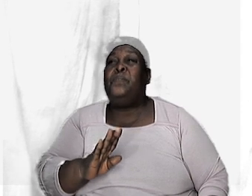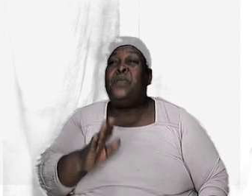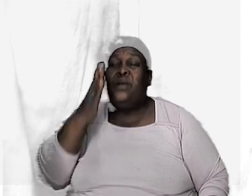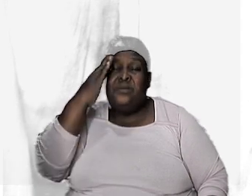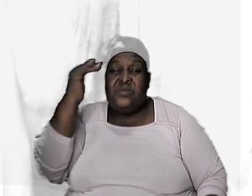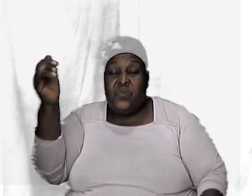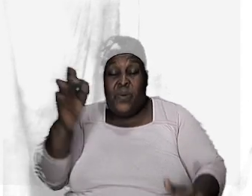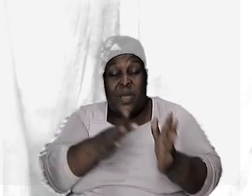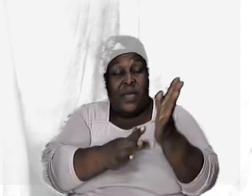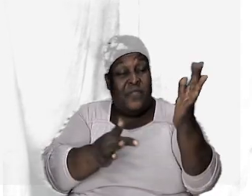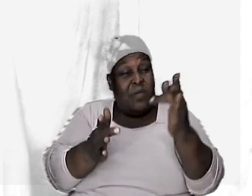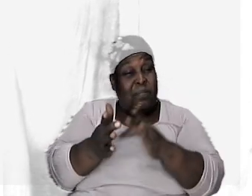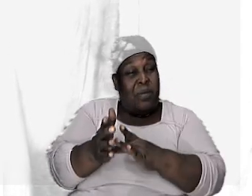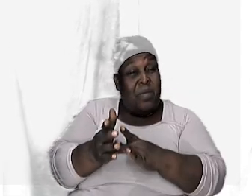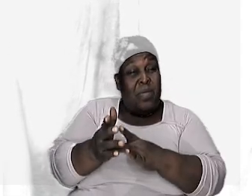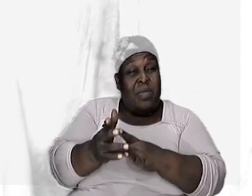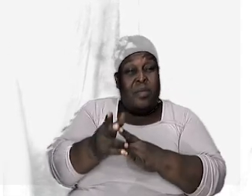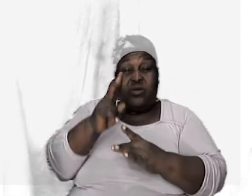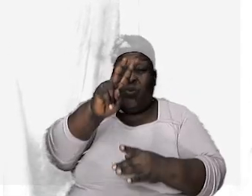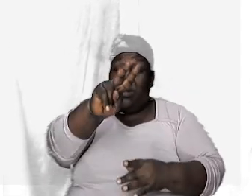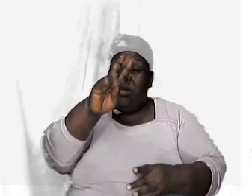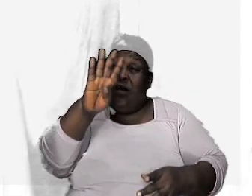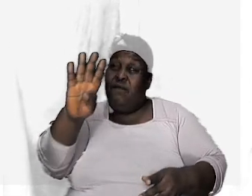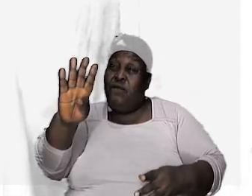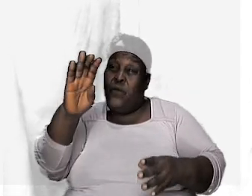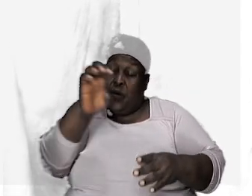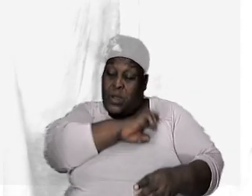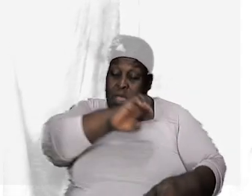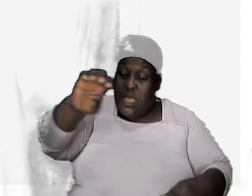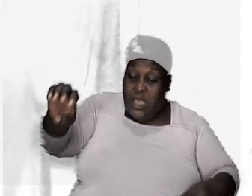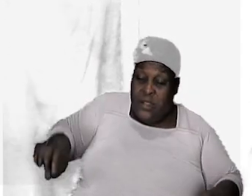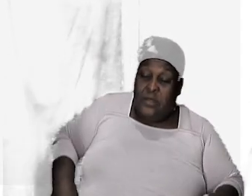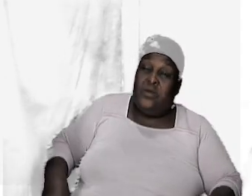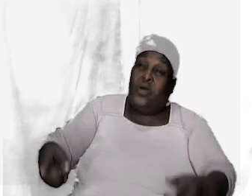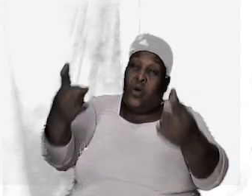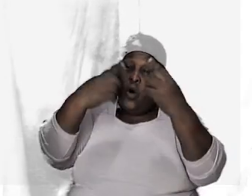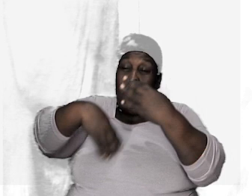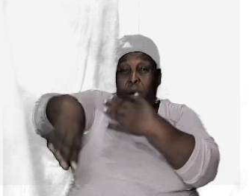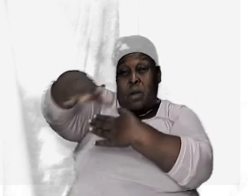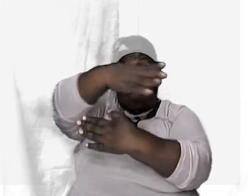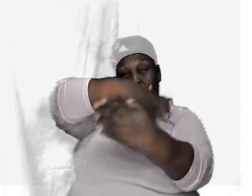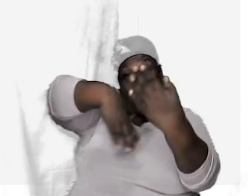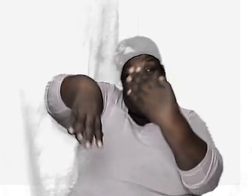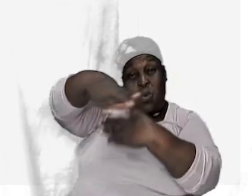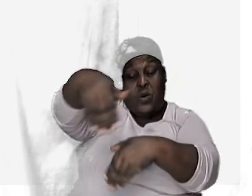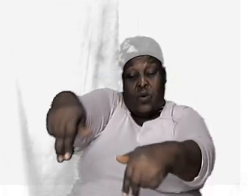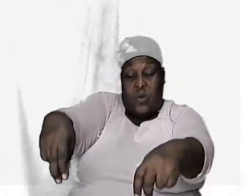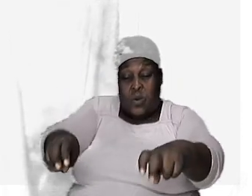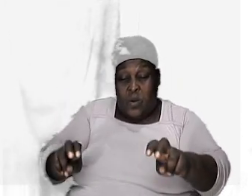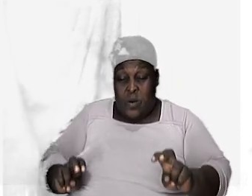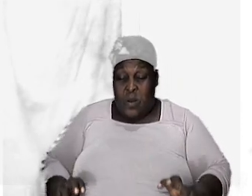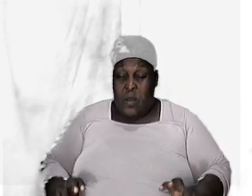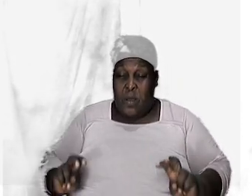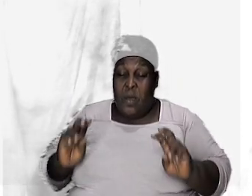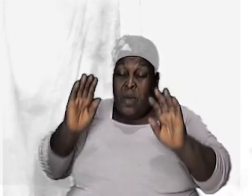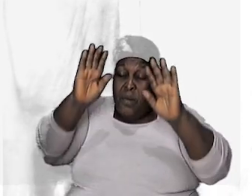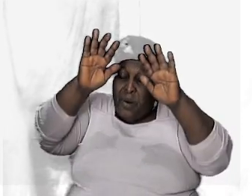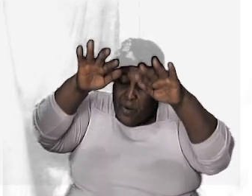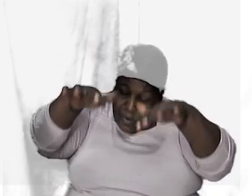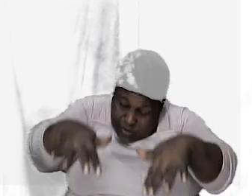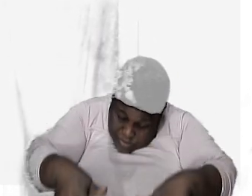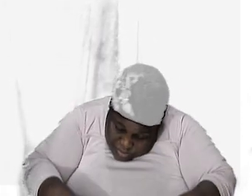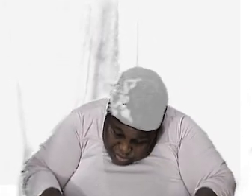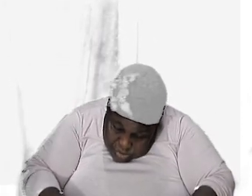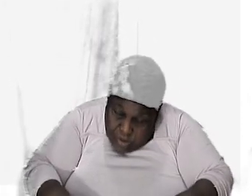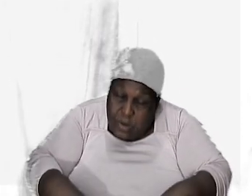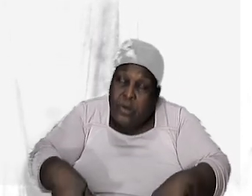Bible said that the 24 elders, when they came around the throne, praise God, they bowed down to the one that was on the